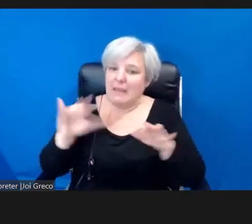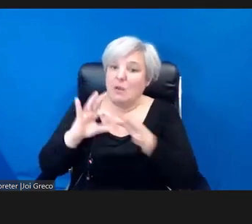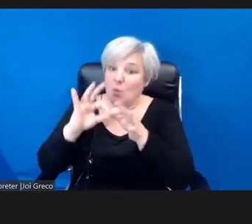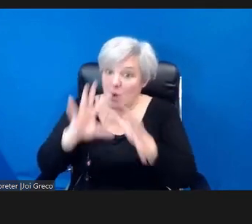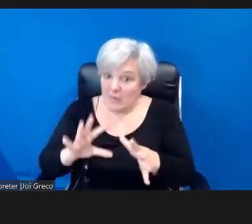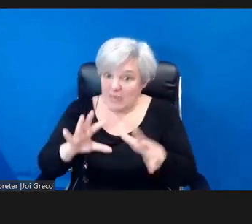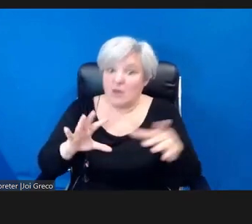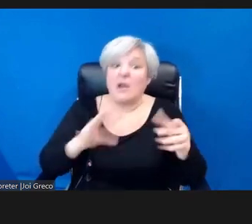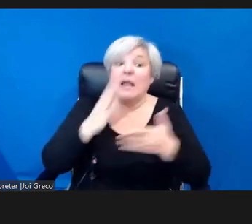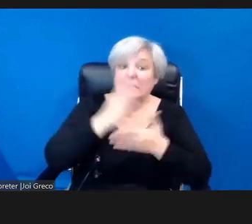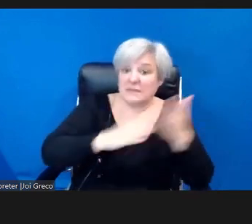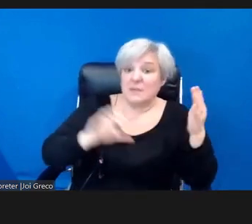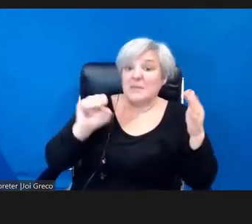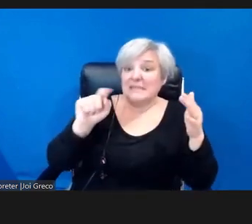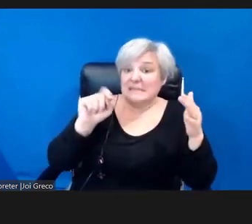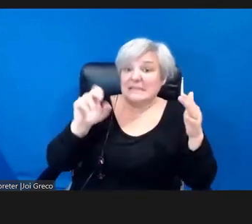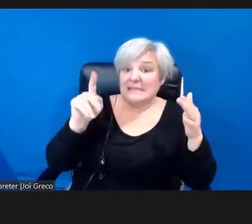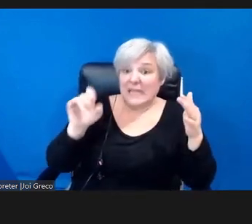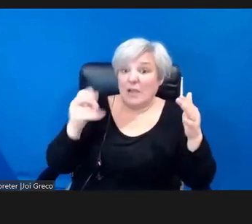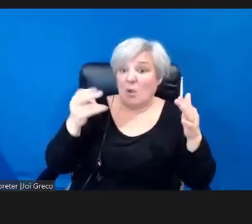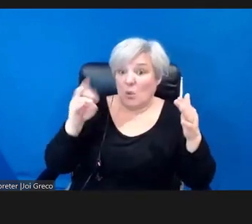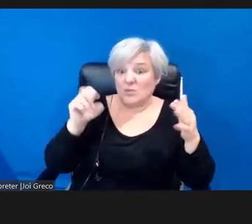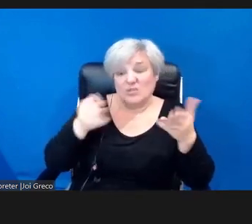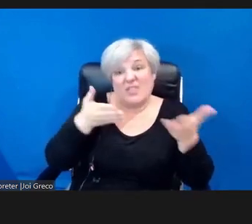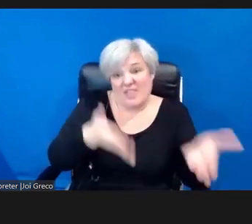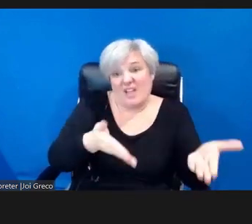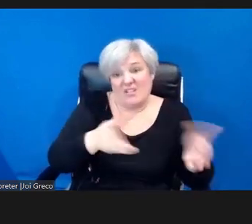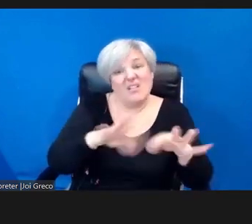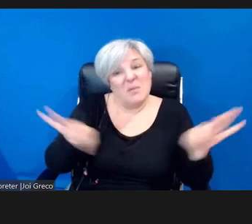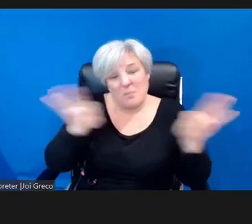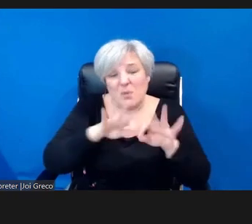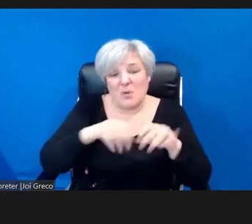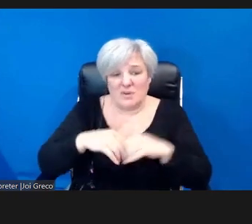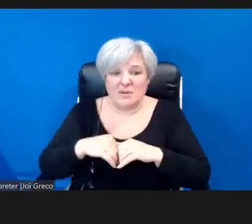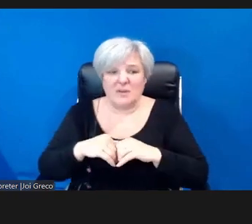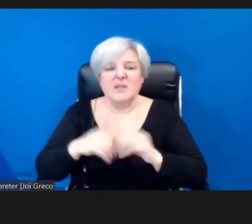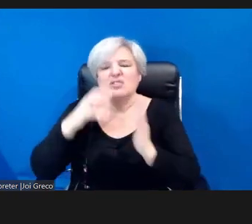there. A draft agenda has been provided.